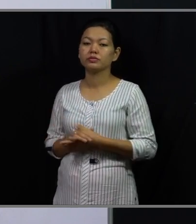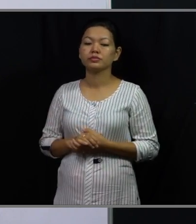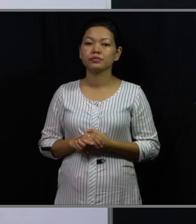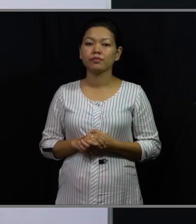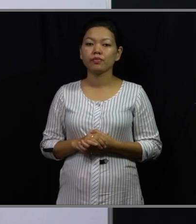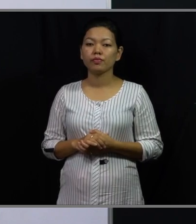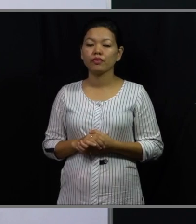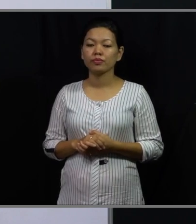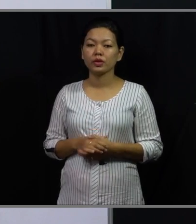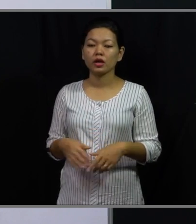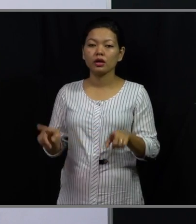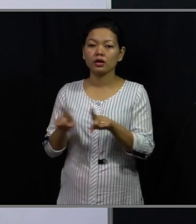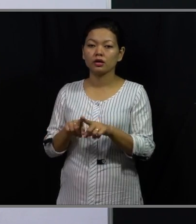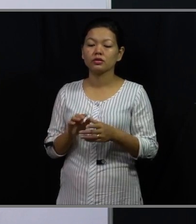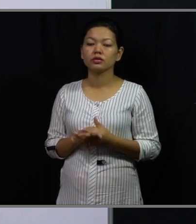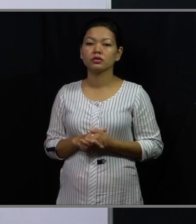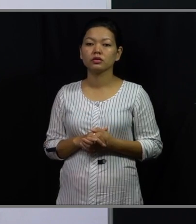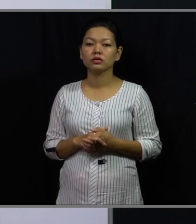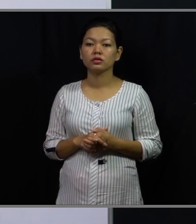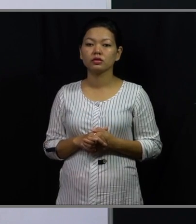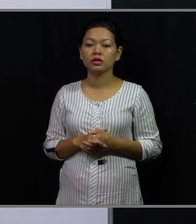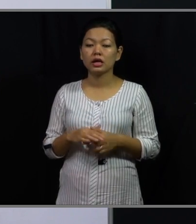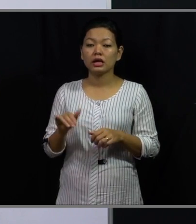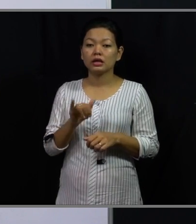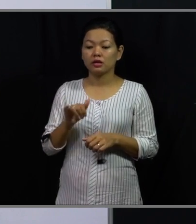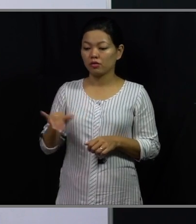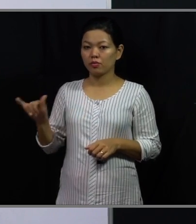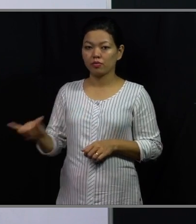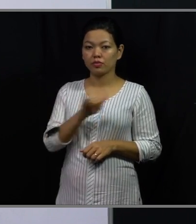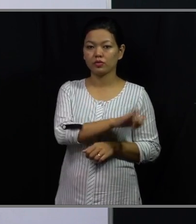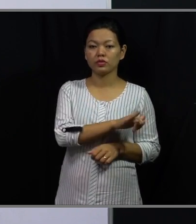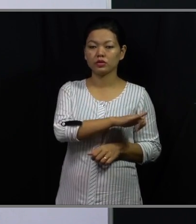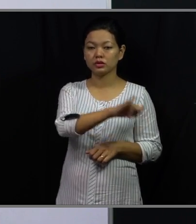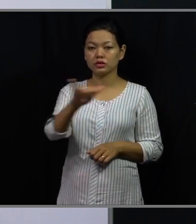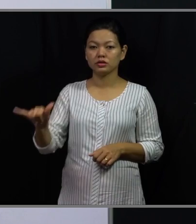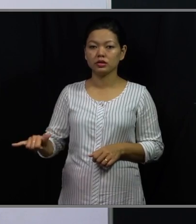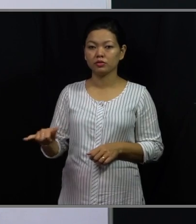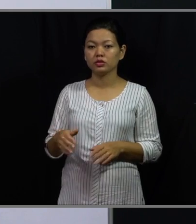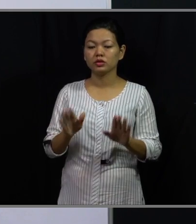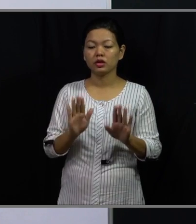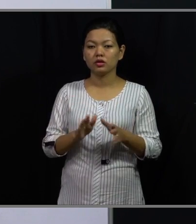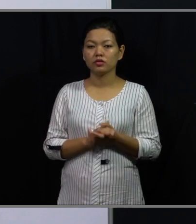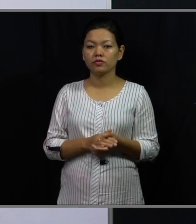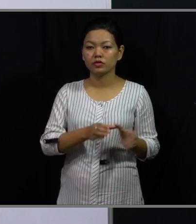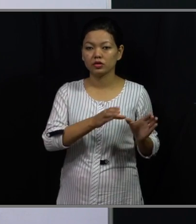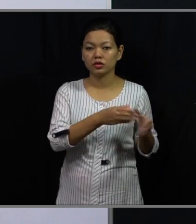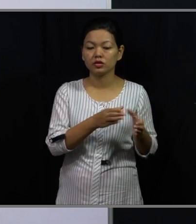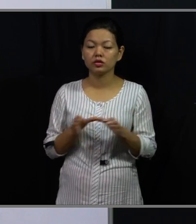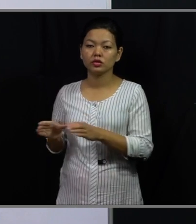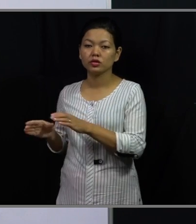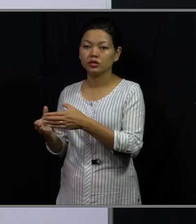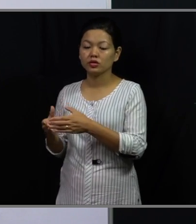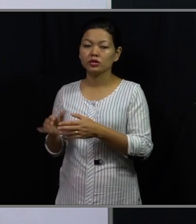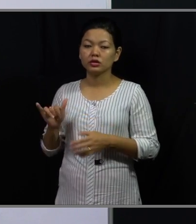science. Along with this, okay, there are also some similarities, okay, between these two particular discipline,